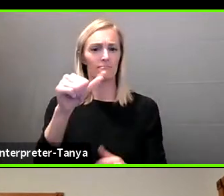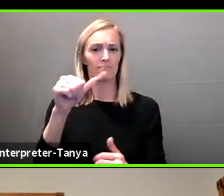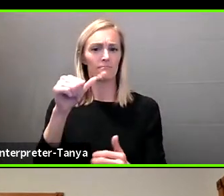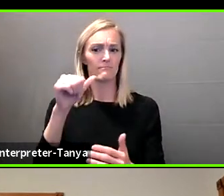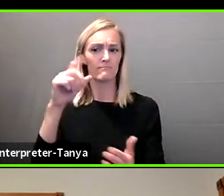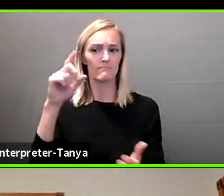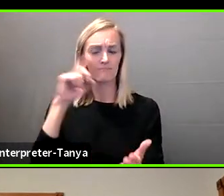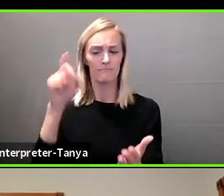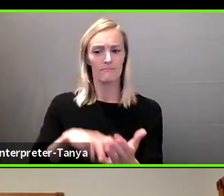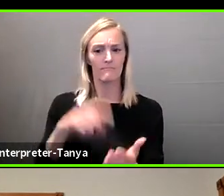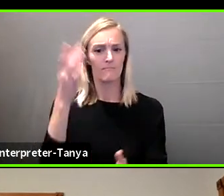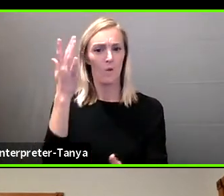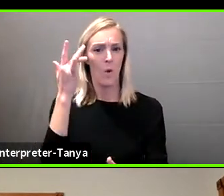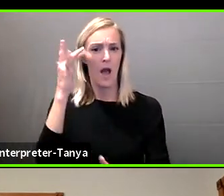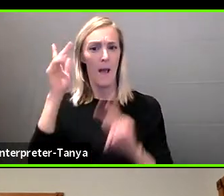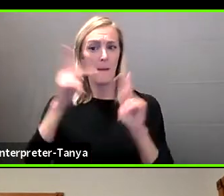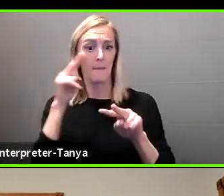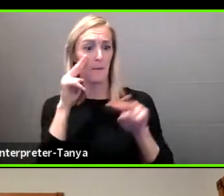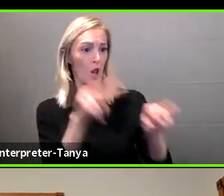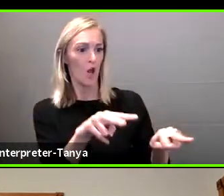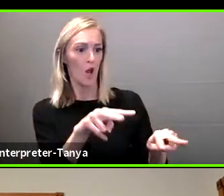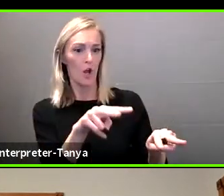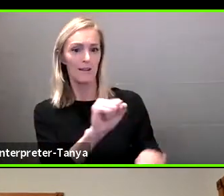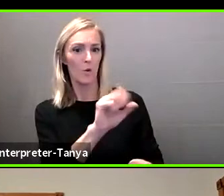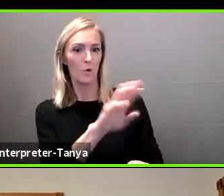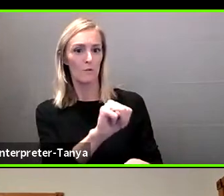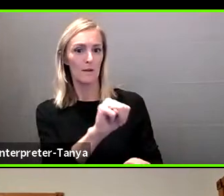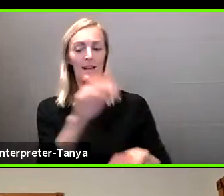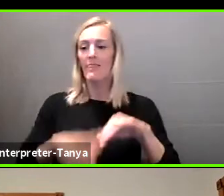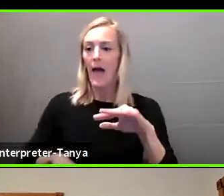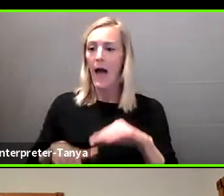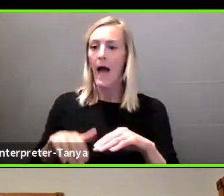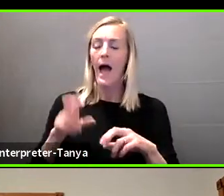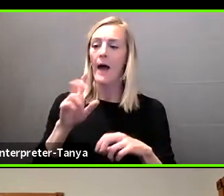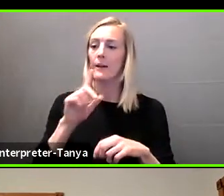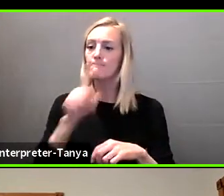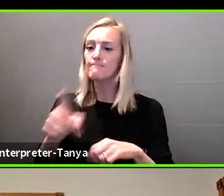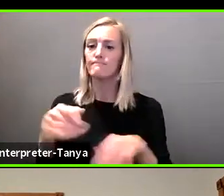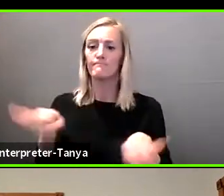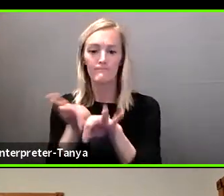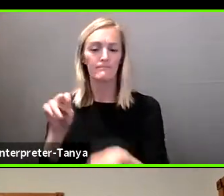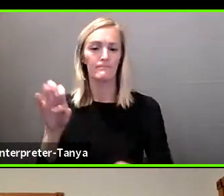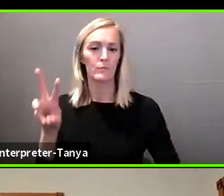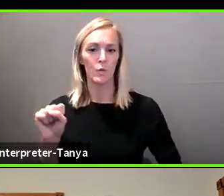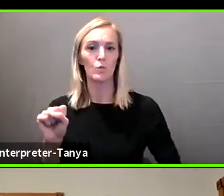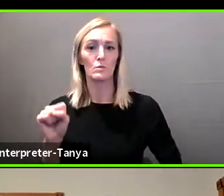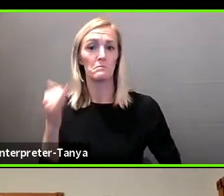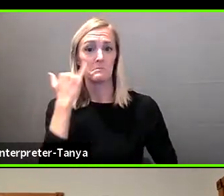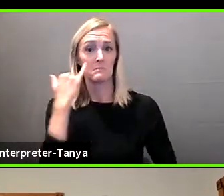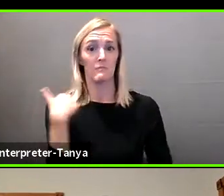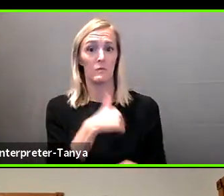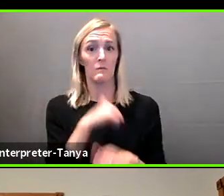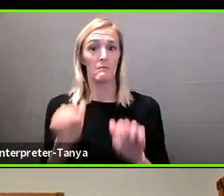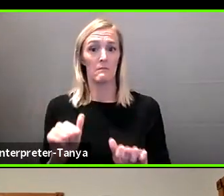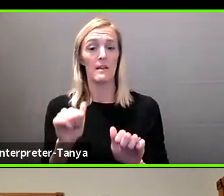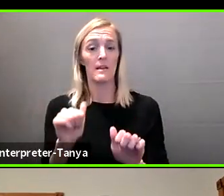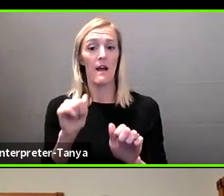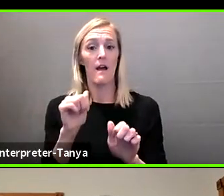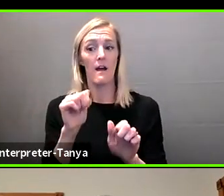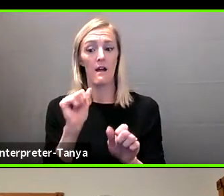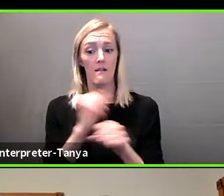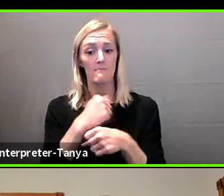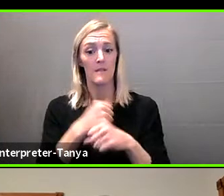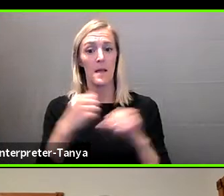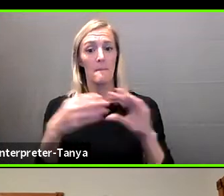media instead of relevant, places, and so if we can craft messages to address